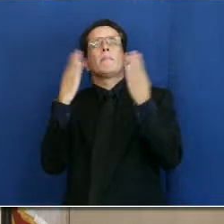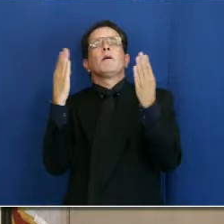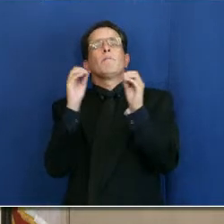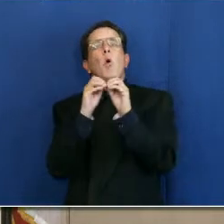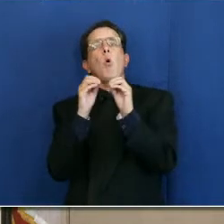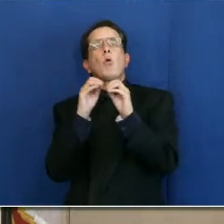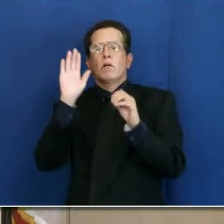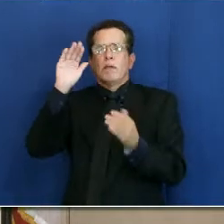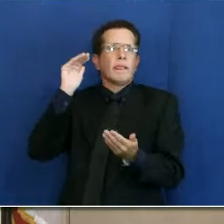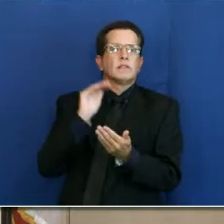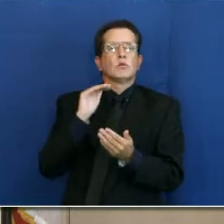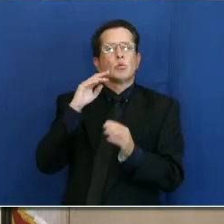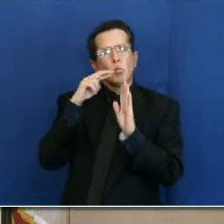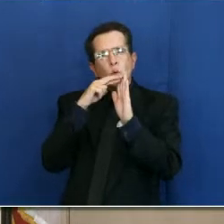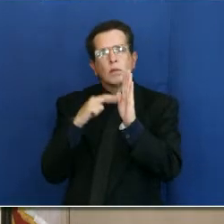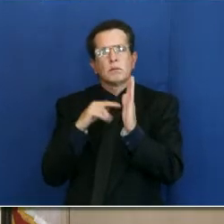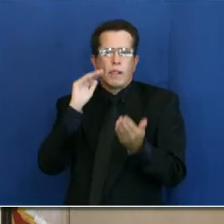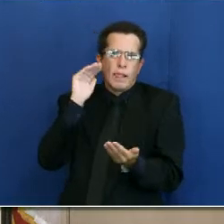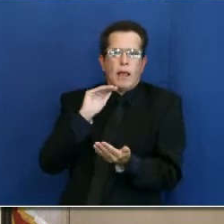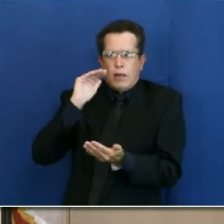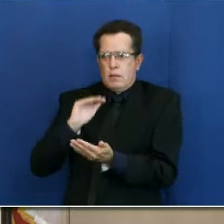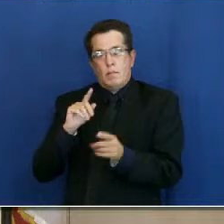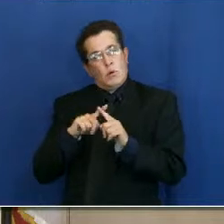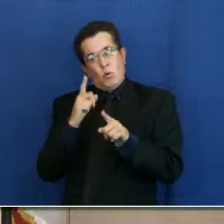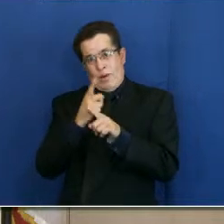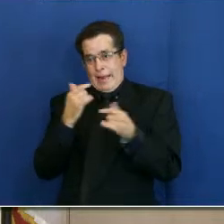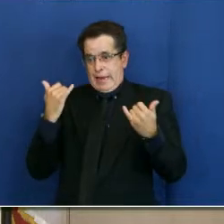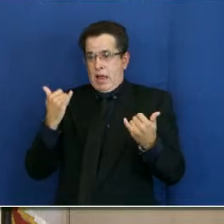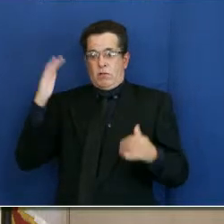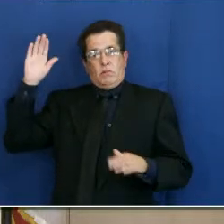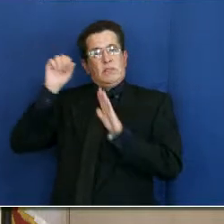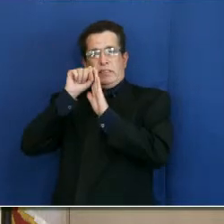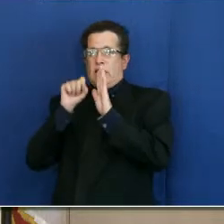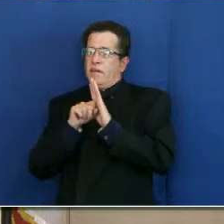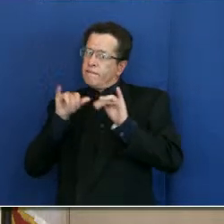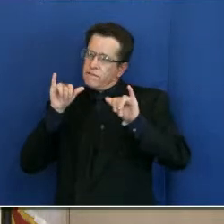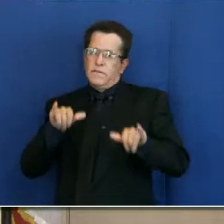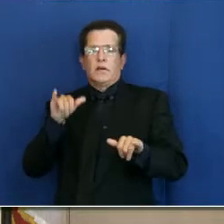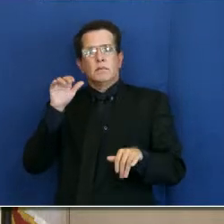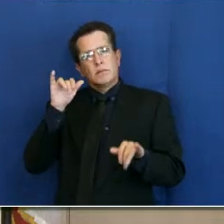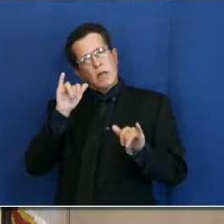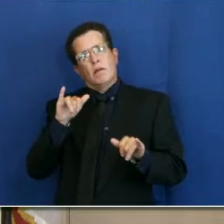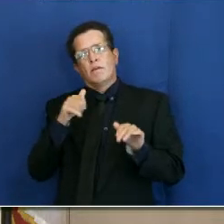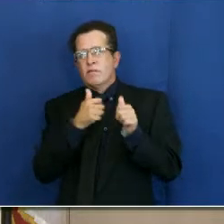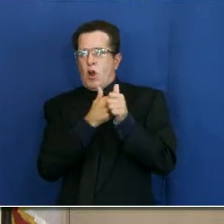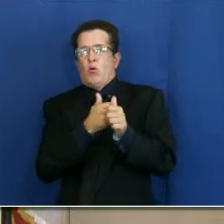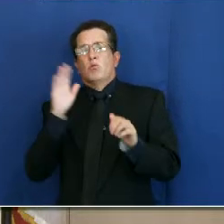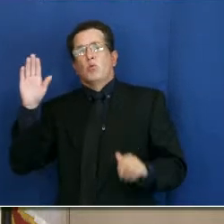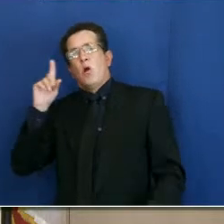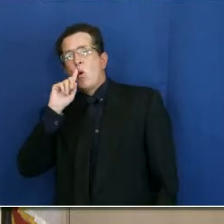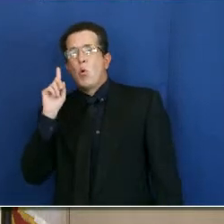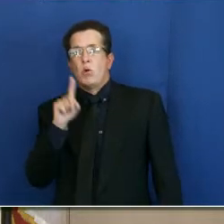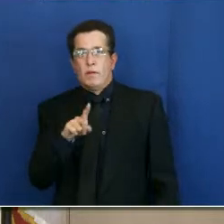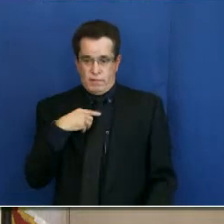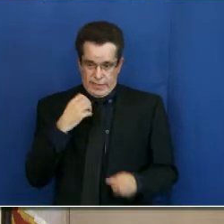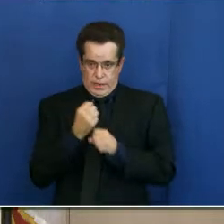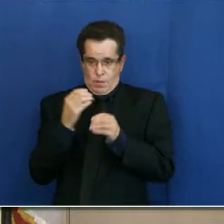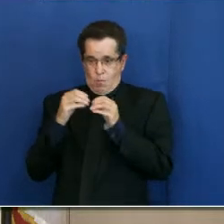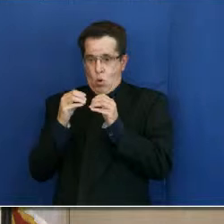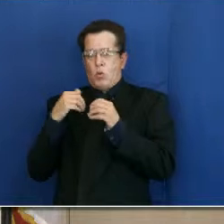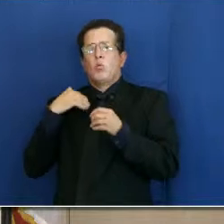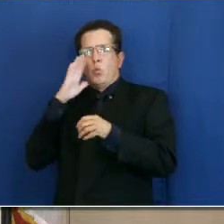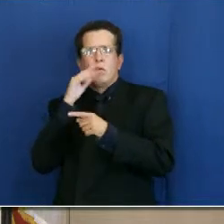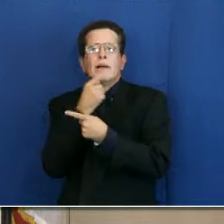restrictions, but as it stands right now, they will not be removed. If we get additional guidance, which we could get, we will certainly share